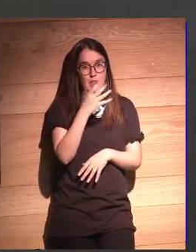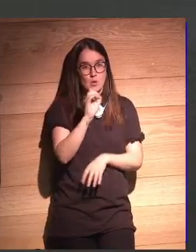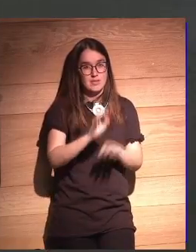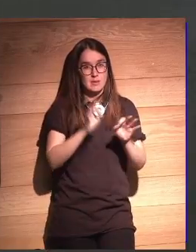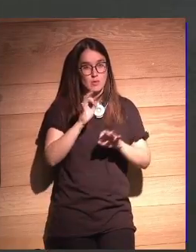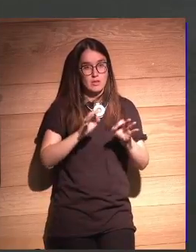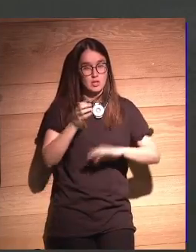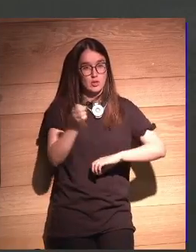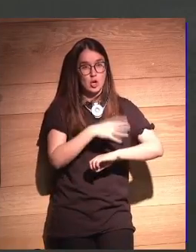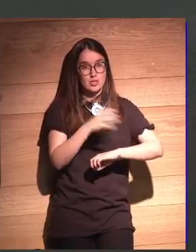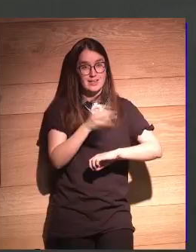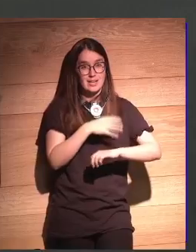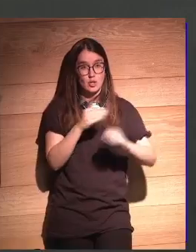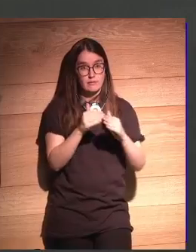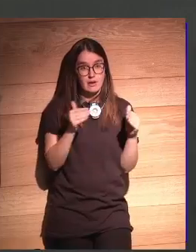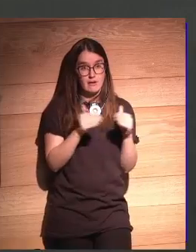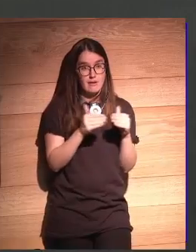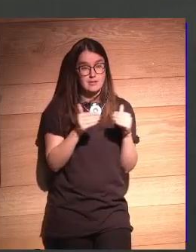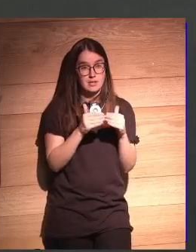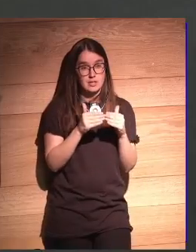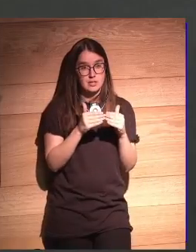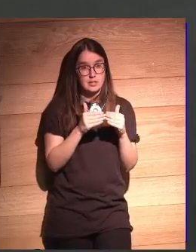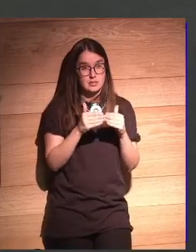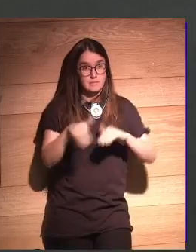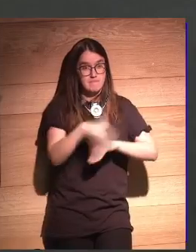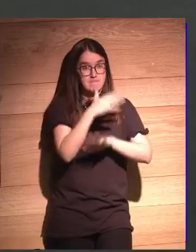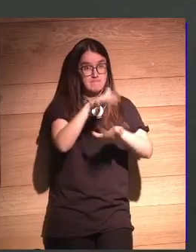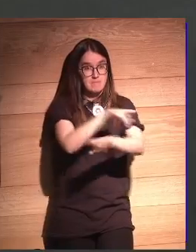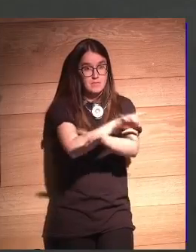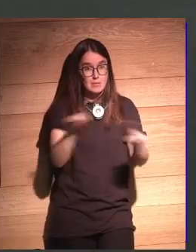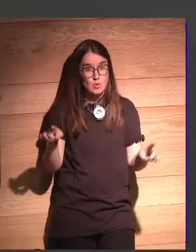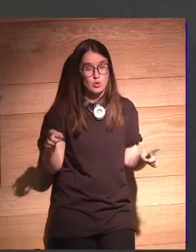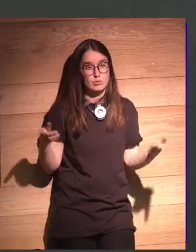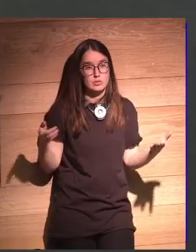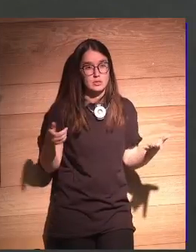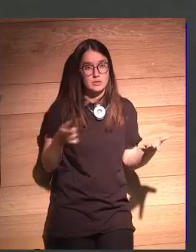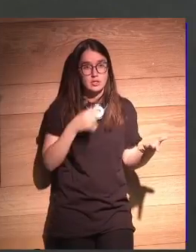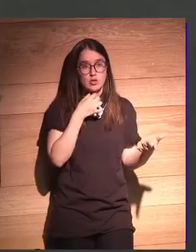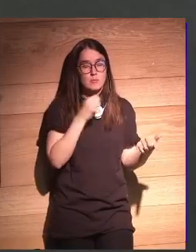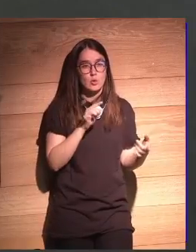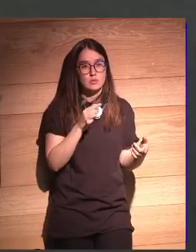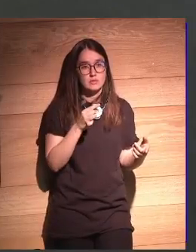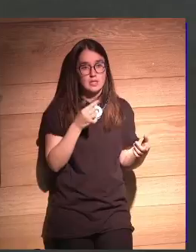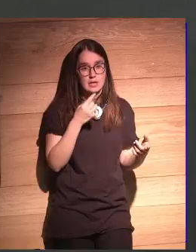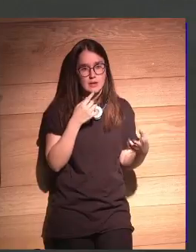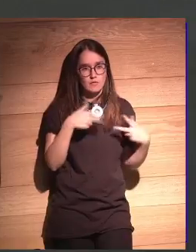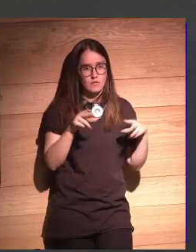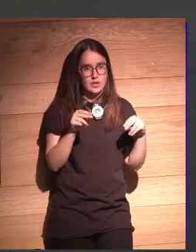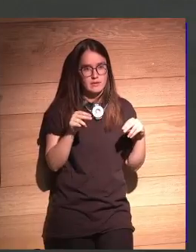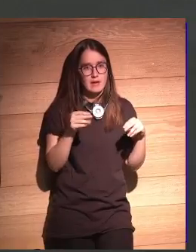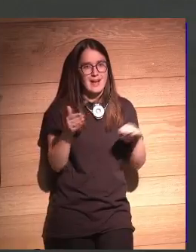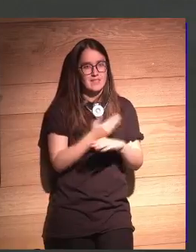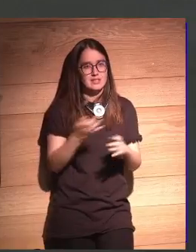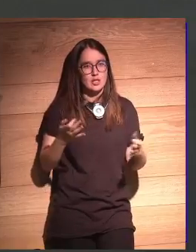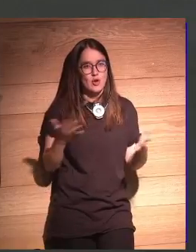in anguish because they cannot survive with the income that the household incomes. I would